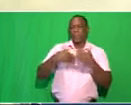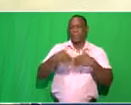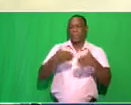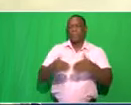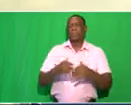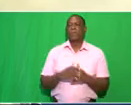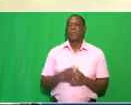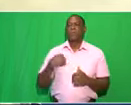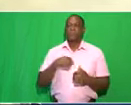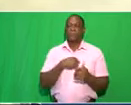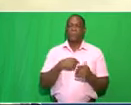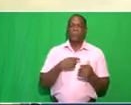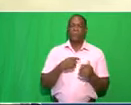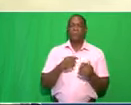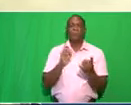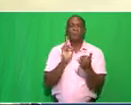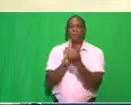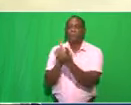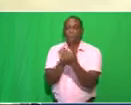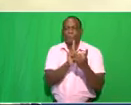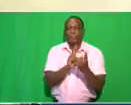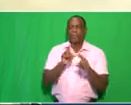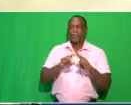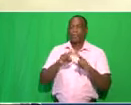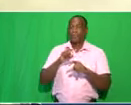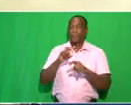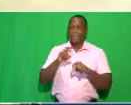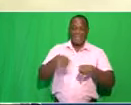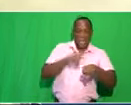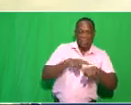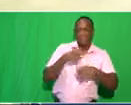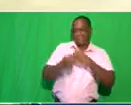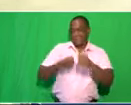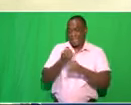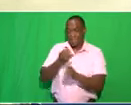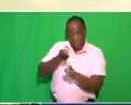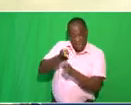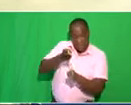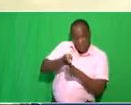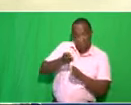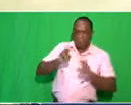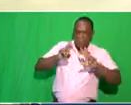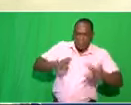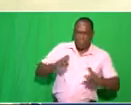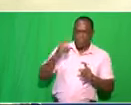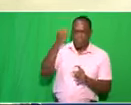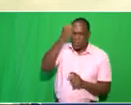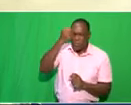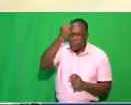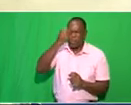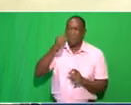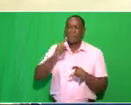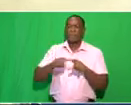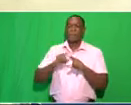We have spoken with various national and international experts, explored theory and case